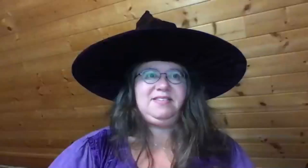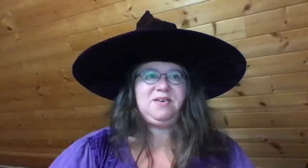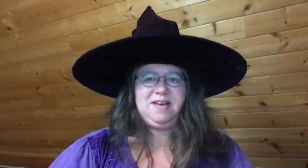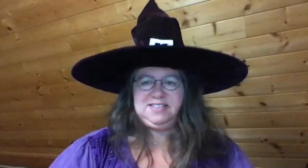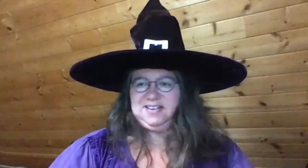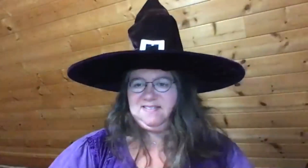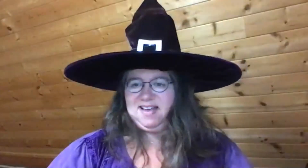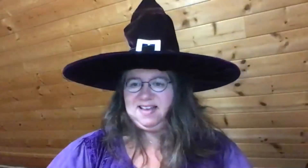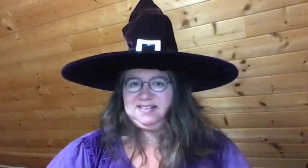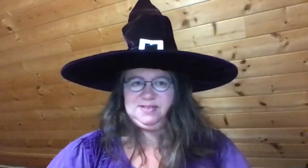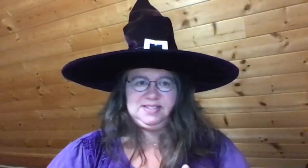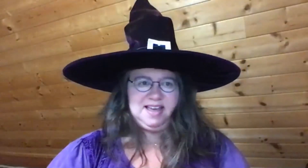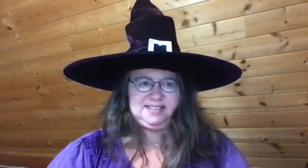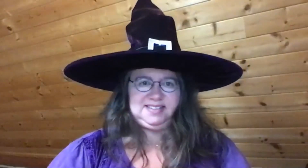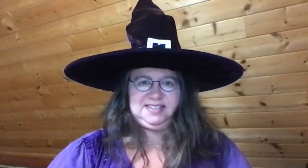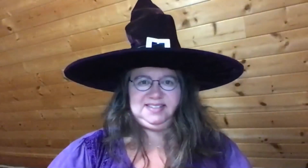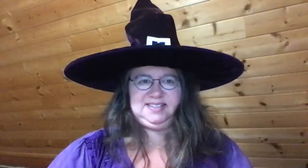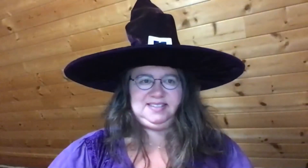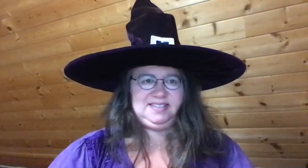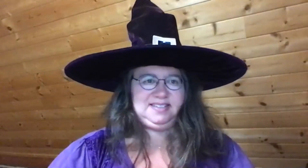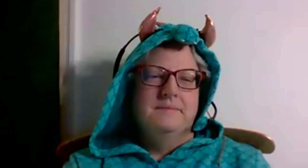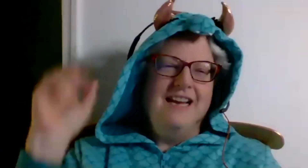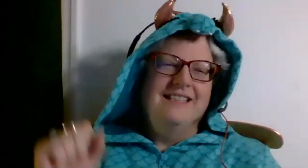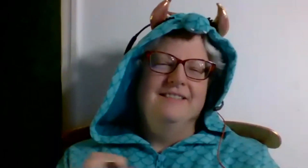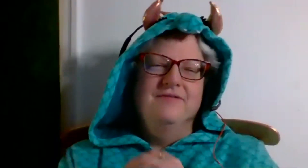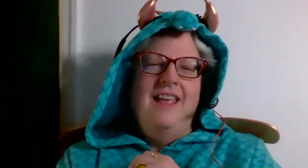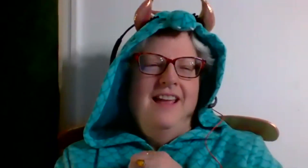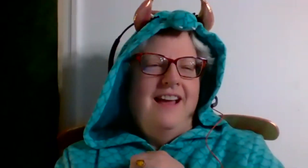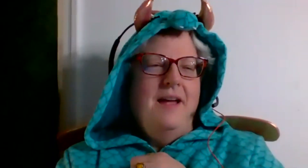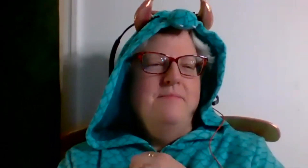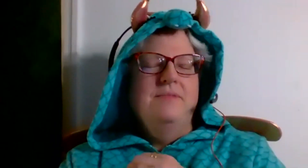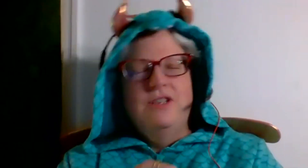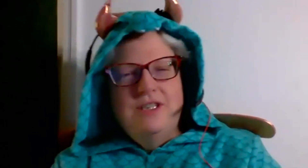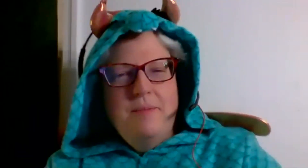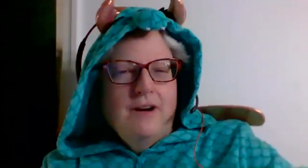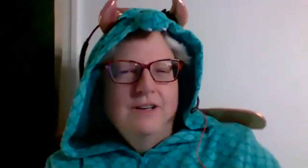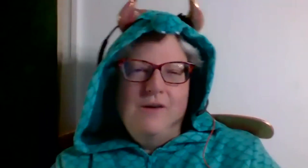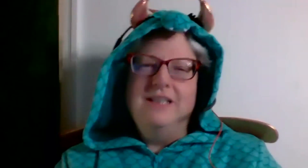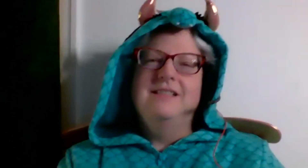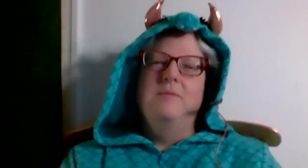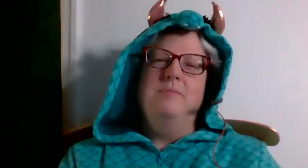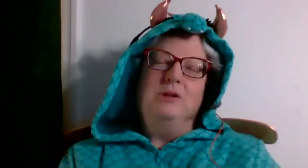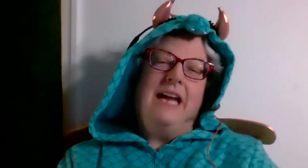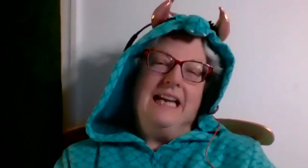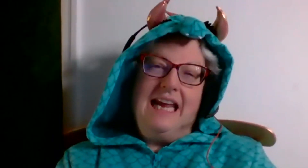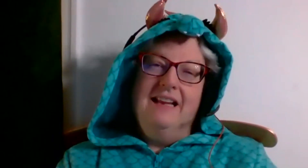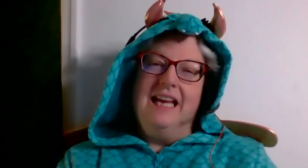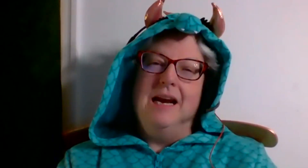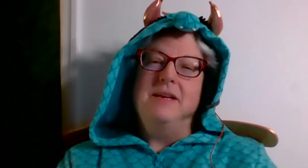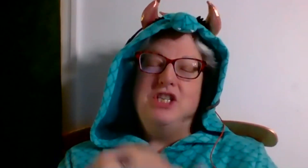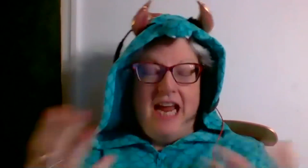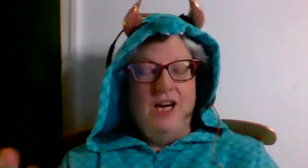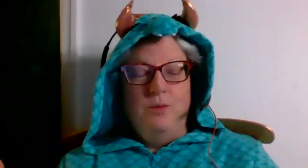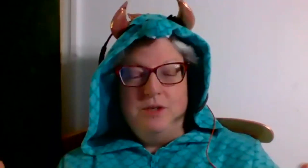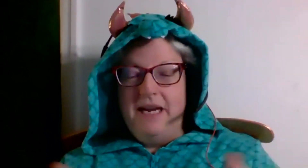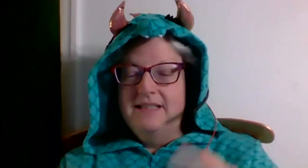Great. Thank you so much. All right. Who's next? I'll go next. I'm Susy Parker Goins. I'm with Blue Lightning Healing, and